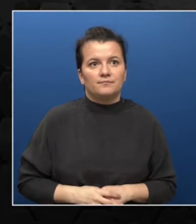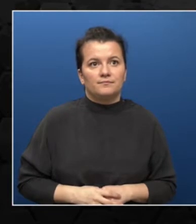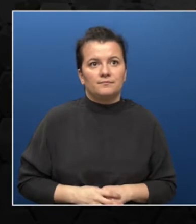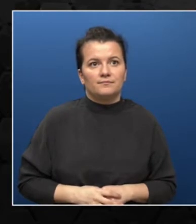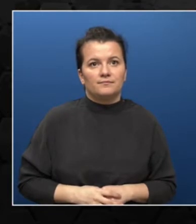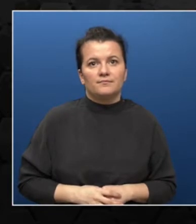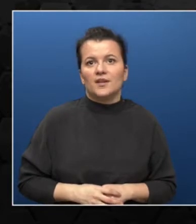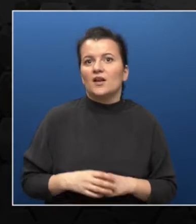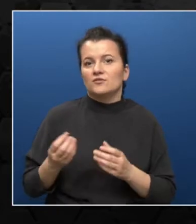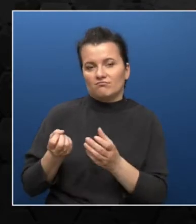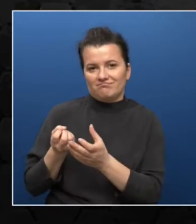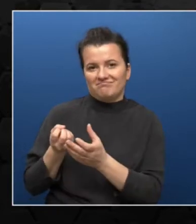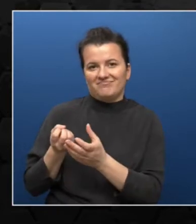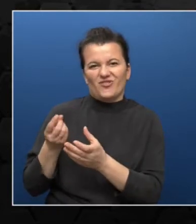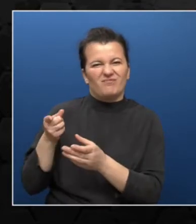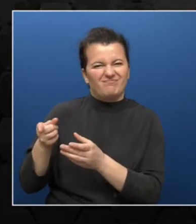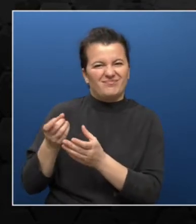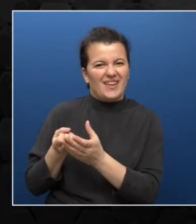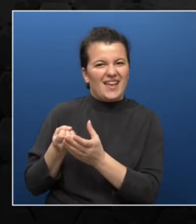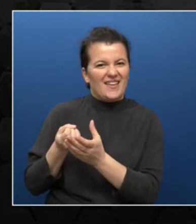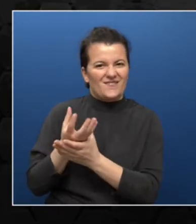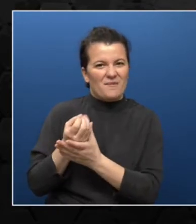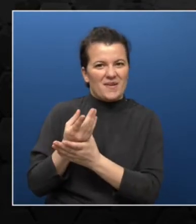information. So now,